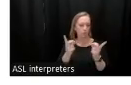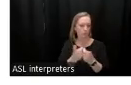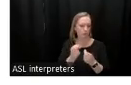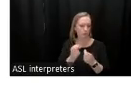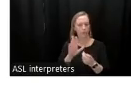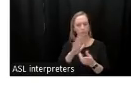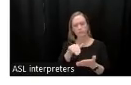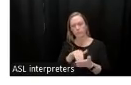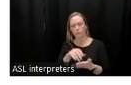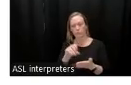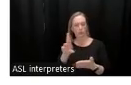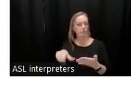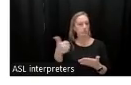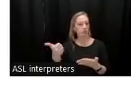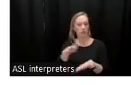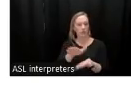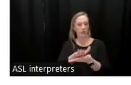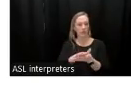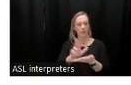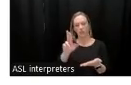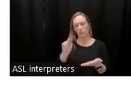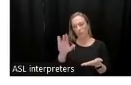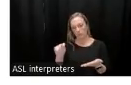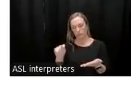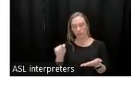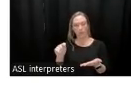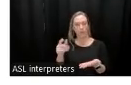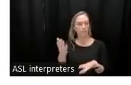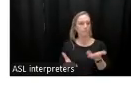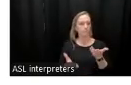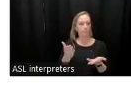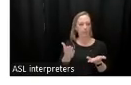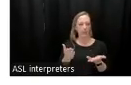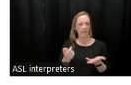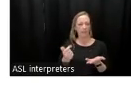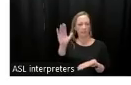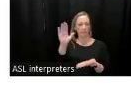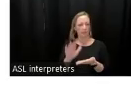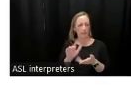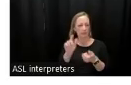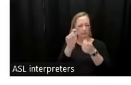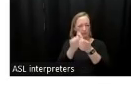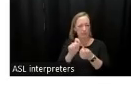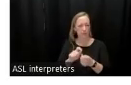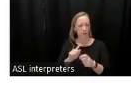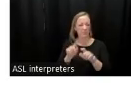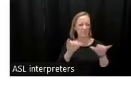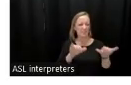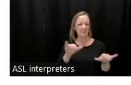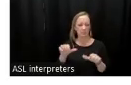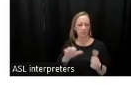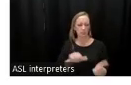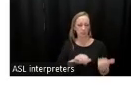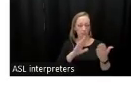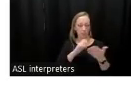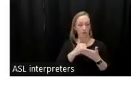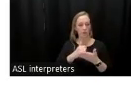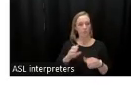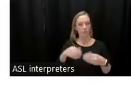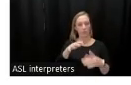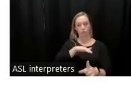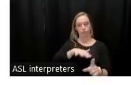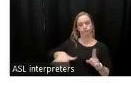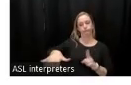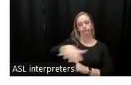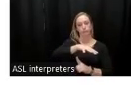center or some other academic unit, maybe in slightly less detail, but in a similar way, to help give context to how this